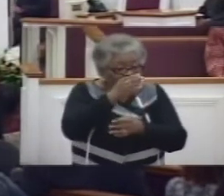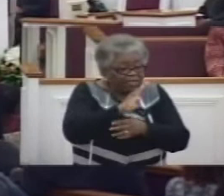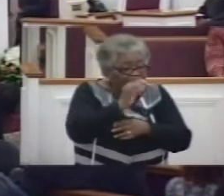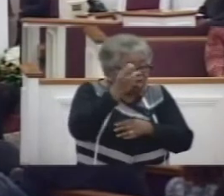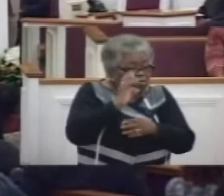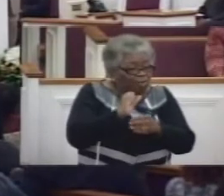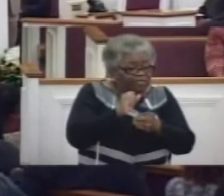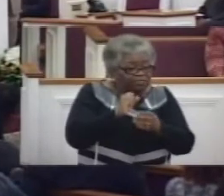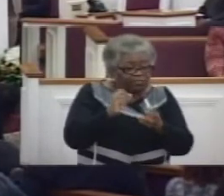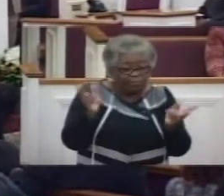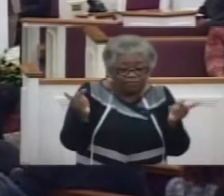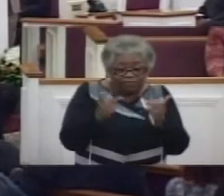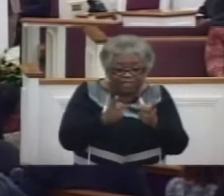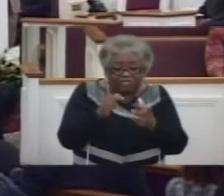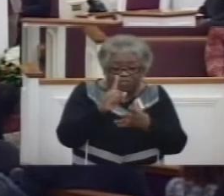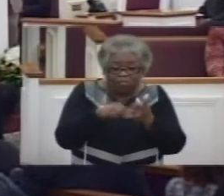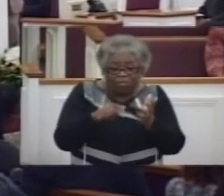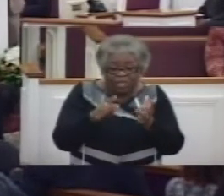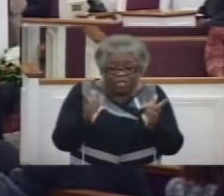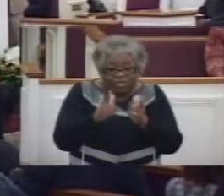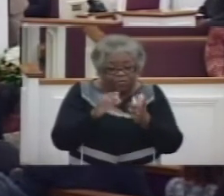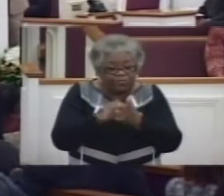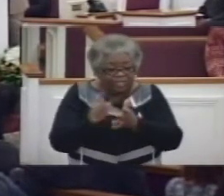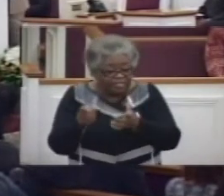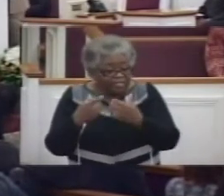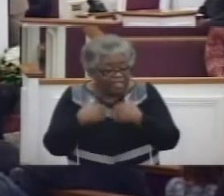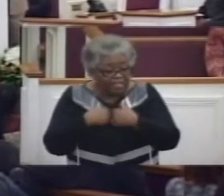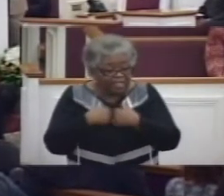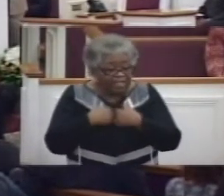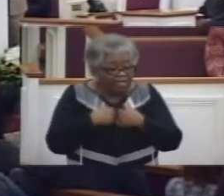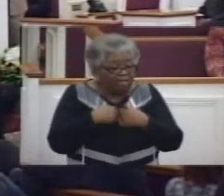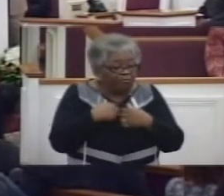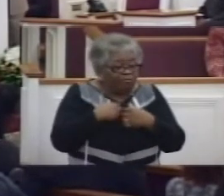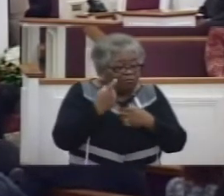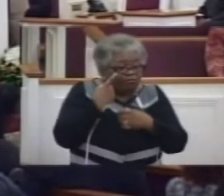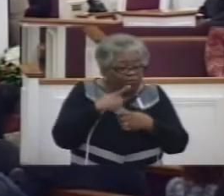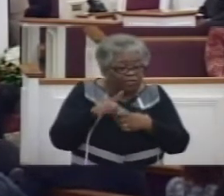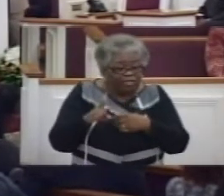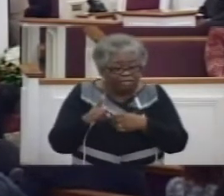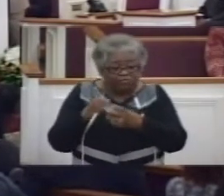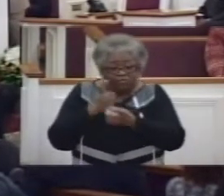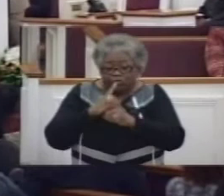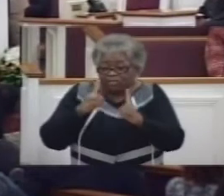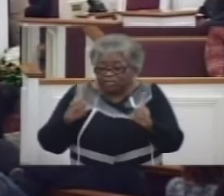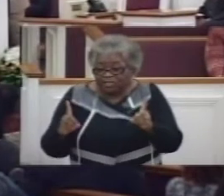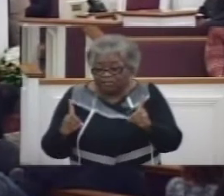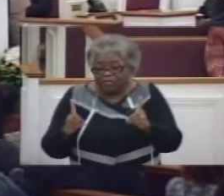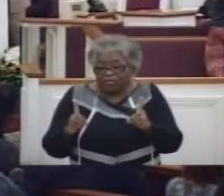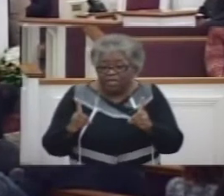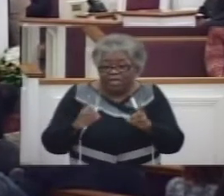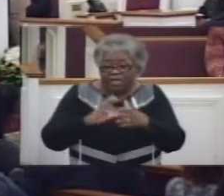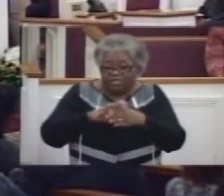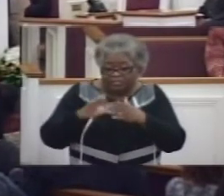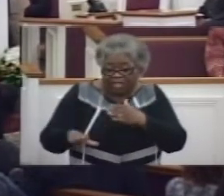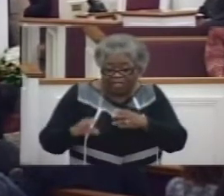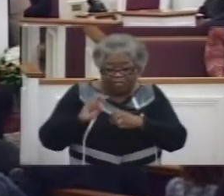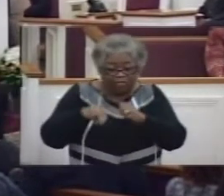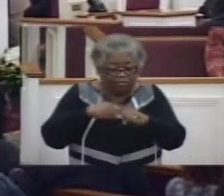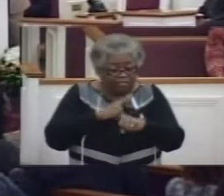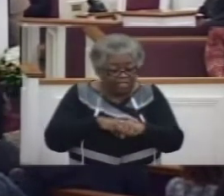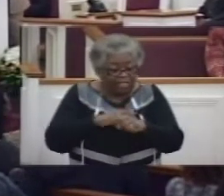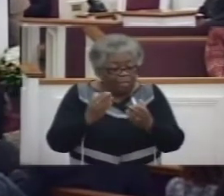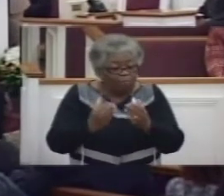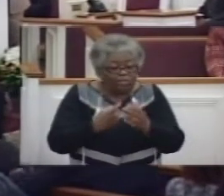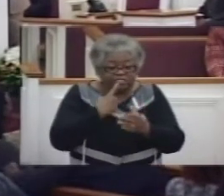was perfecting what little that he had in order to deliver an entire nation. I